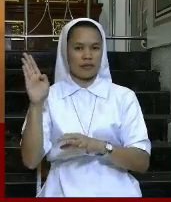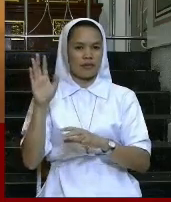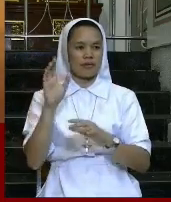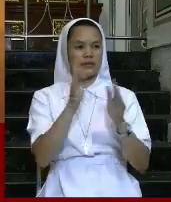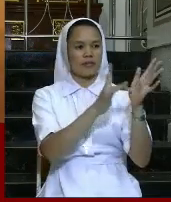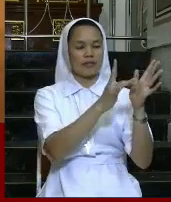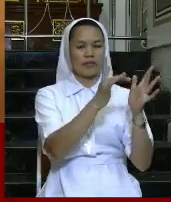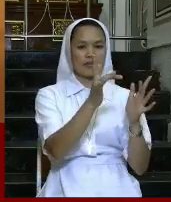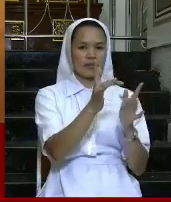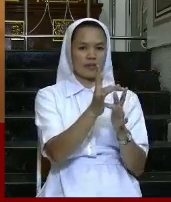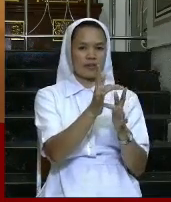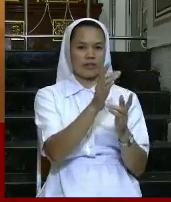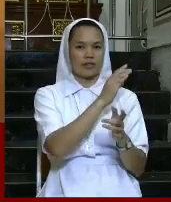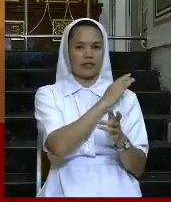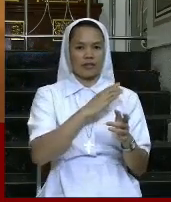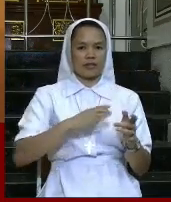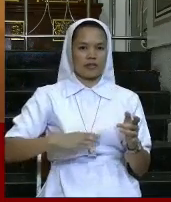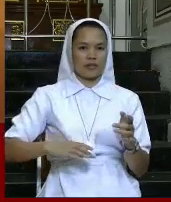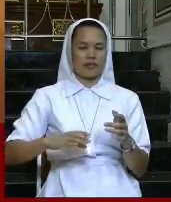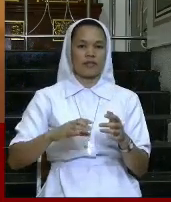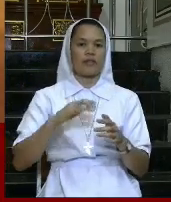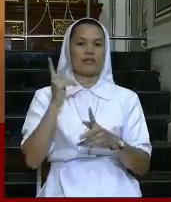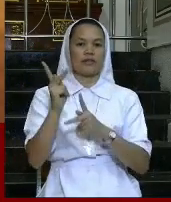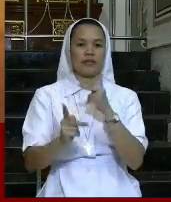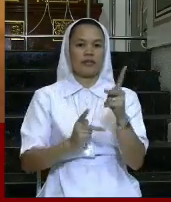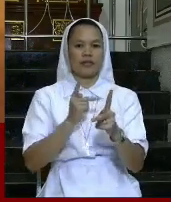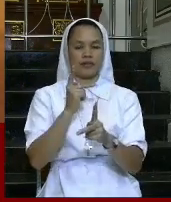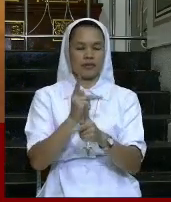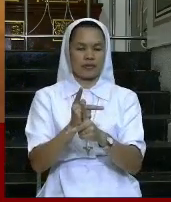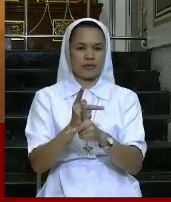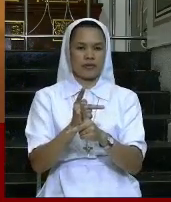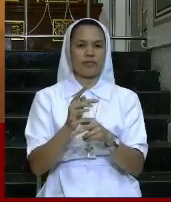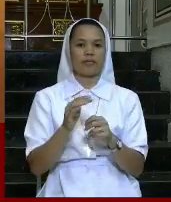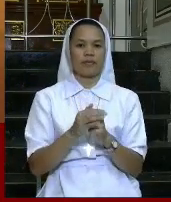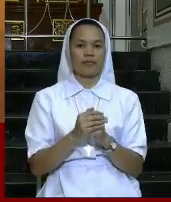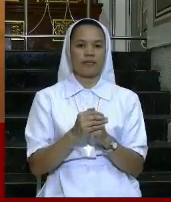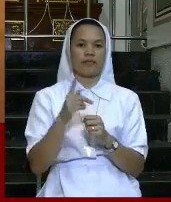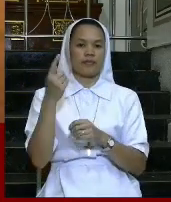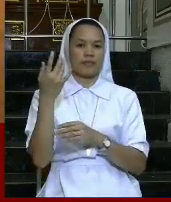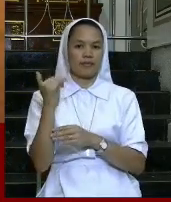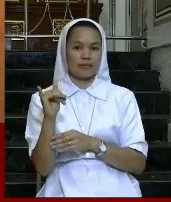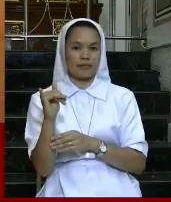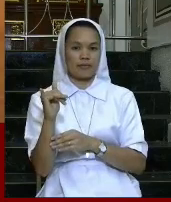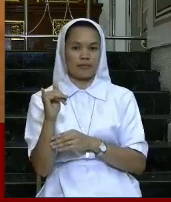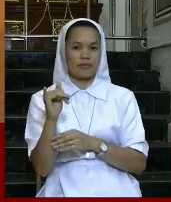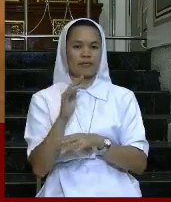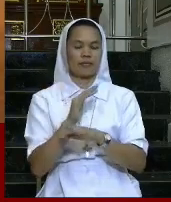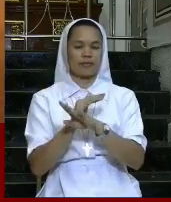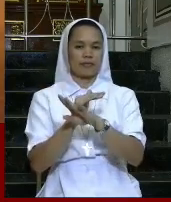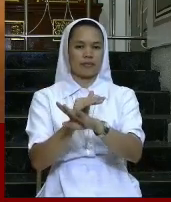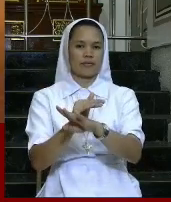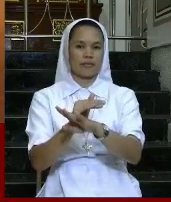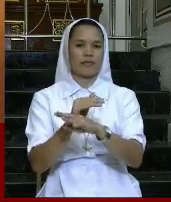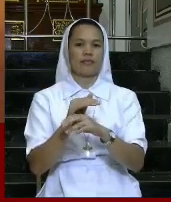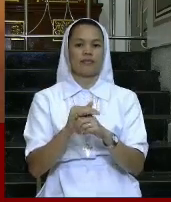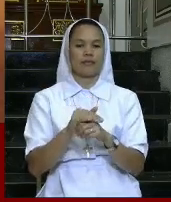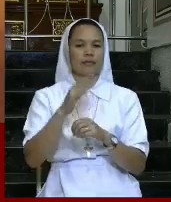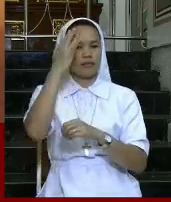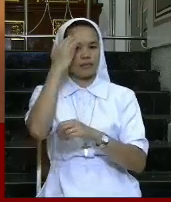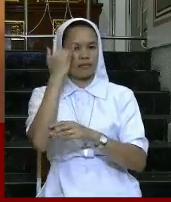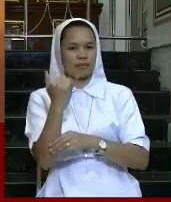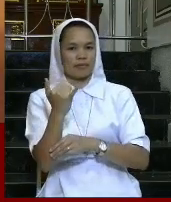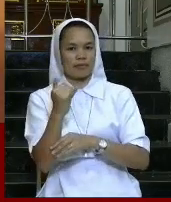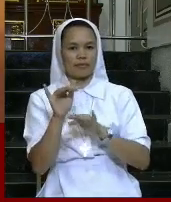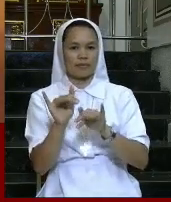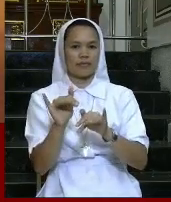Jesus called Christ? For he knew that it was out of envy that they had handed him over. While he was